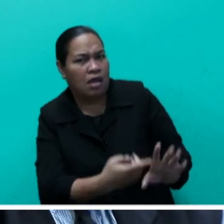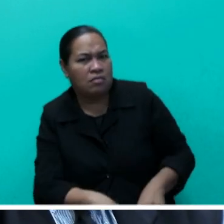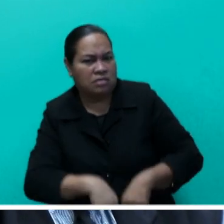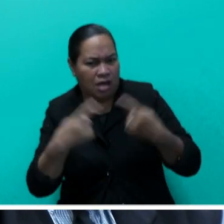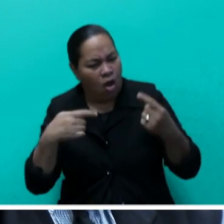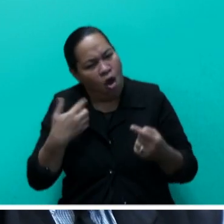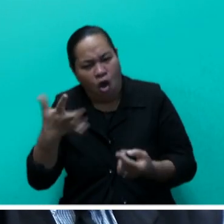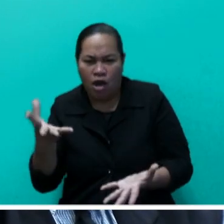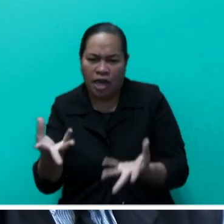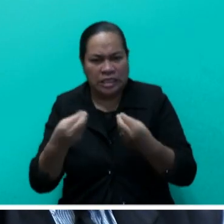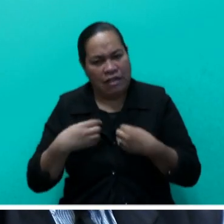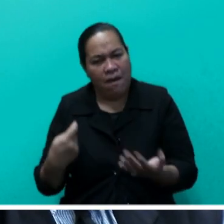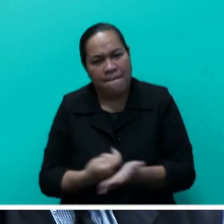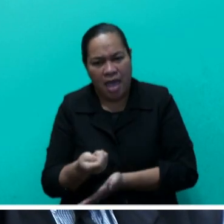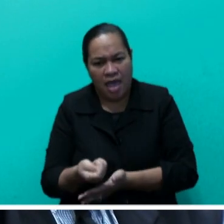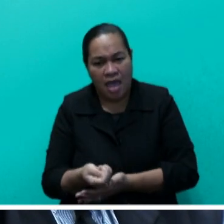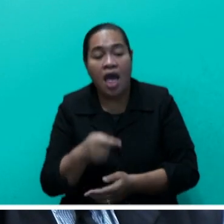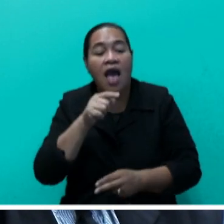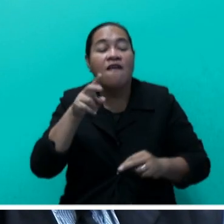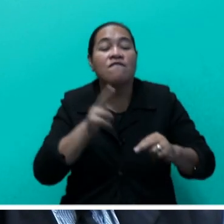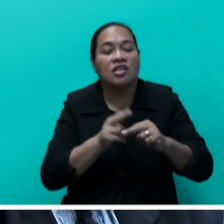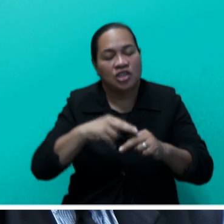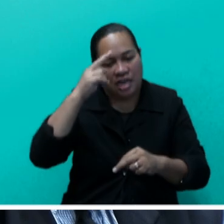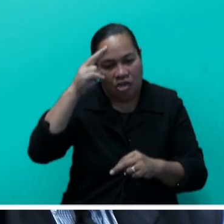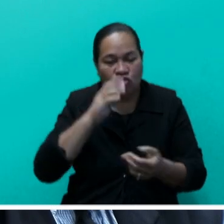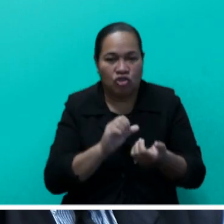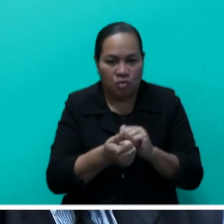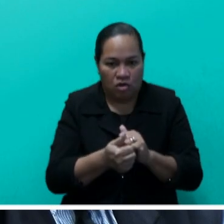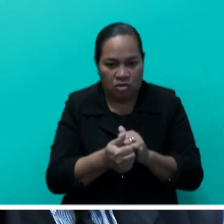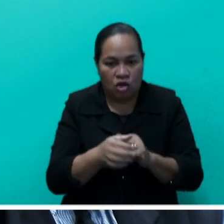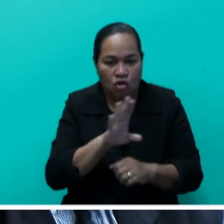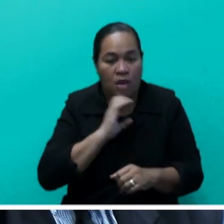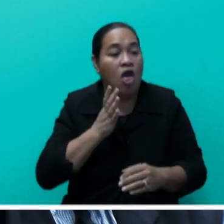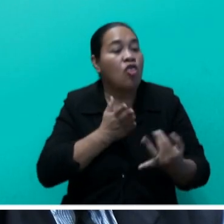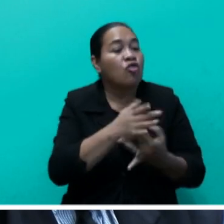paid by the Fiji National Sports Commission through the government grant